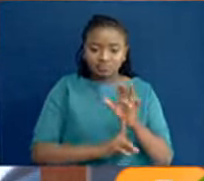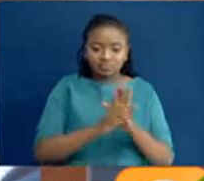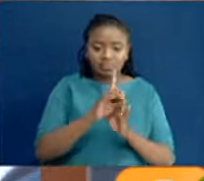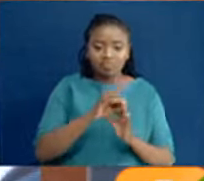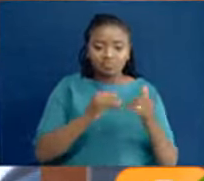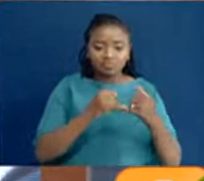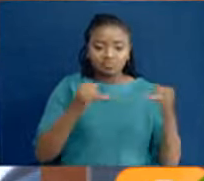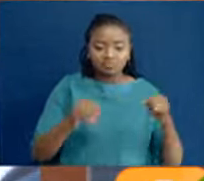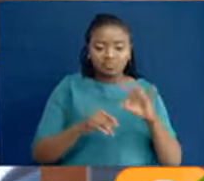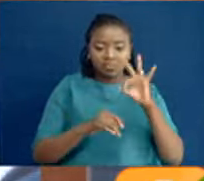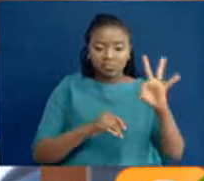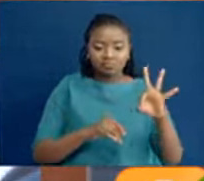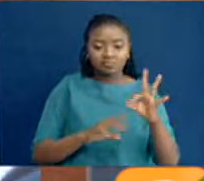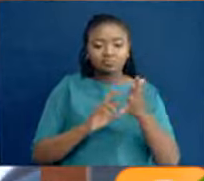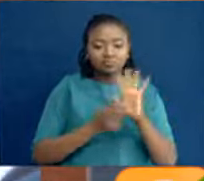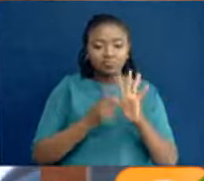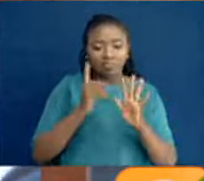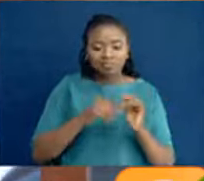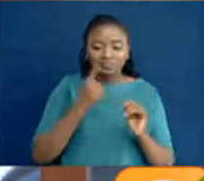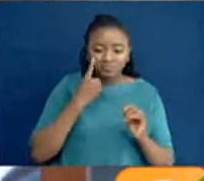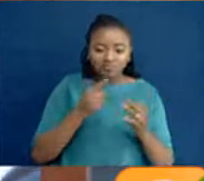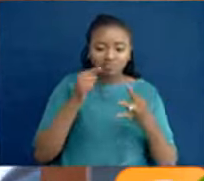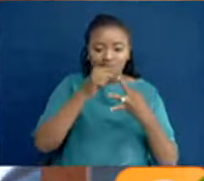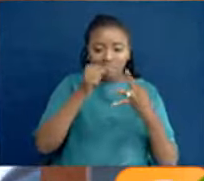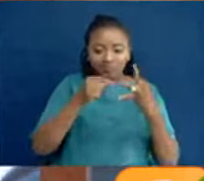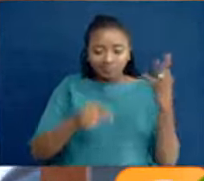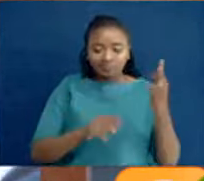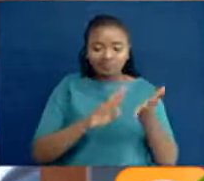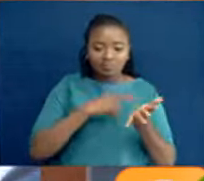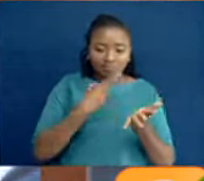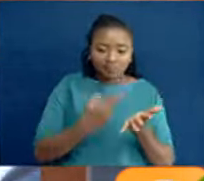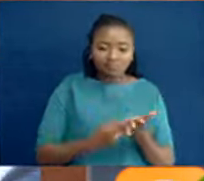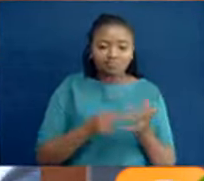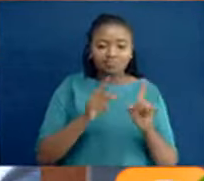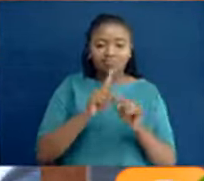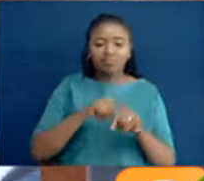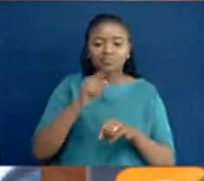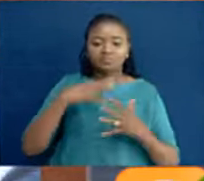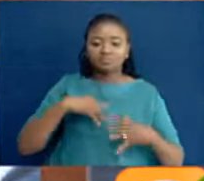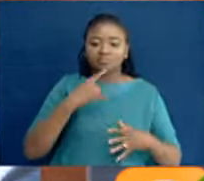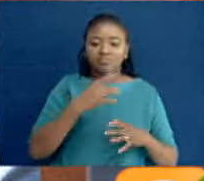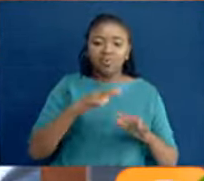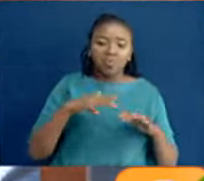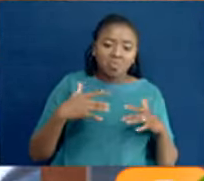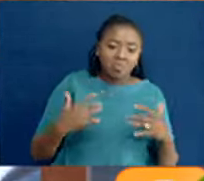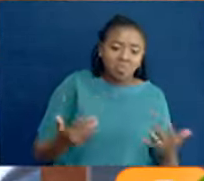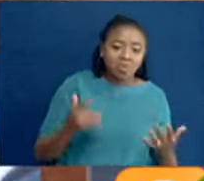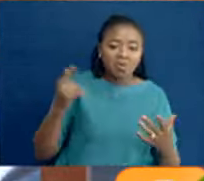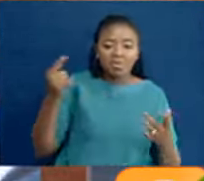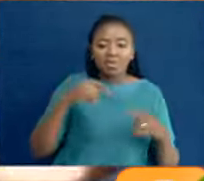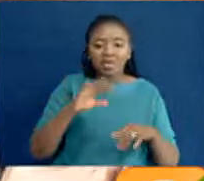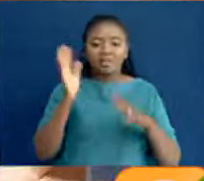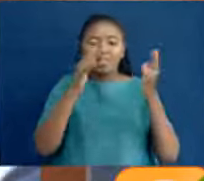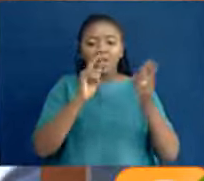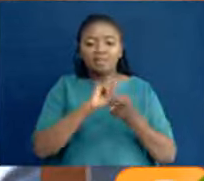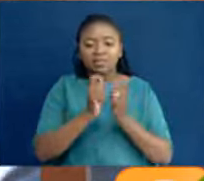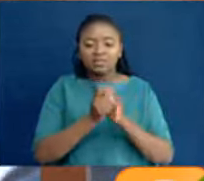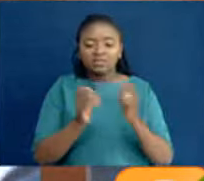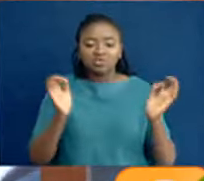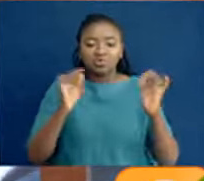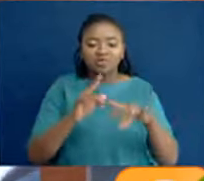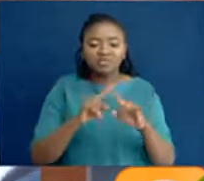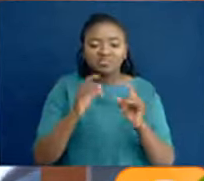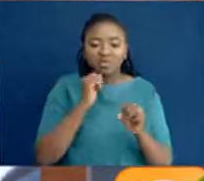So these are the resources, these are the investment. When you ask, when people say, oh, people came to the climate change conference and they said nothing.